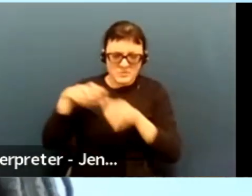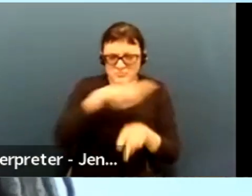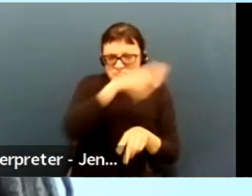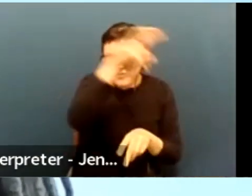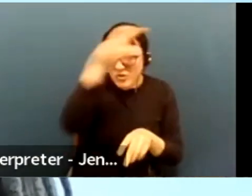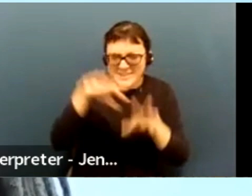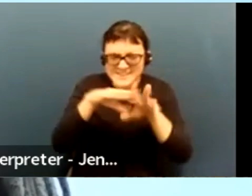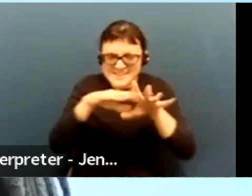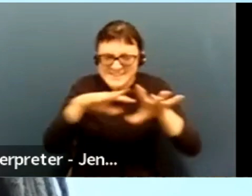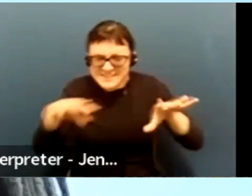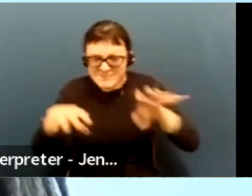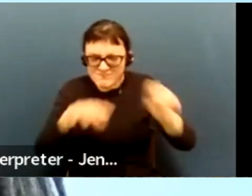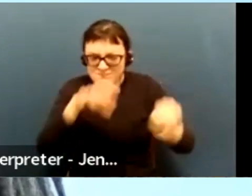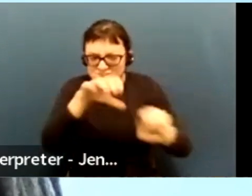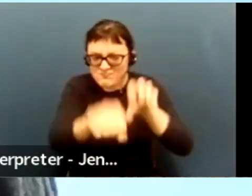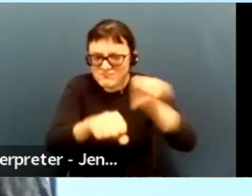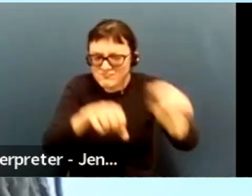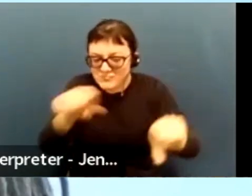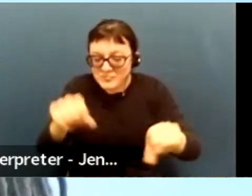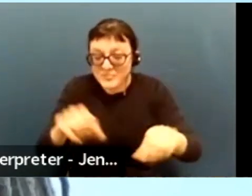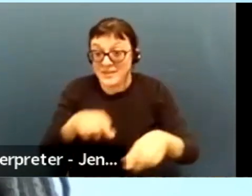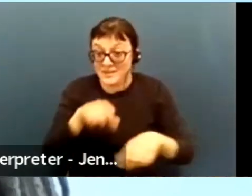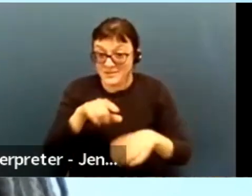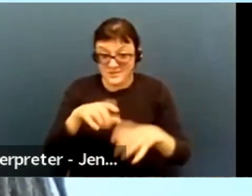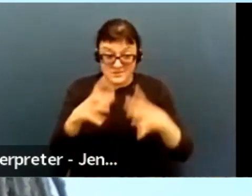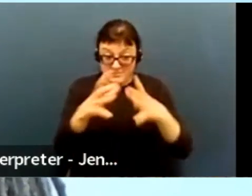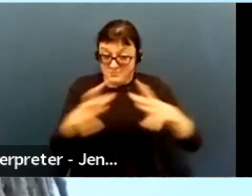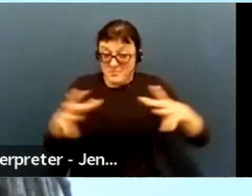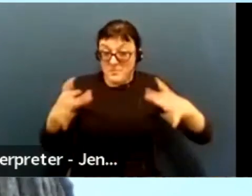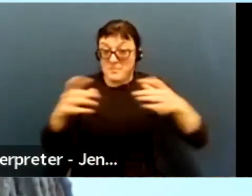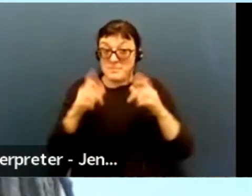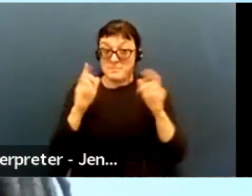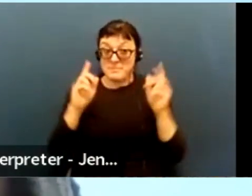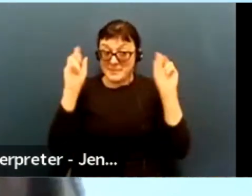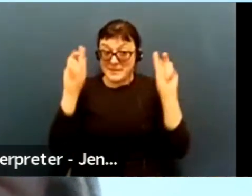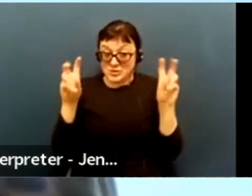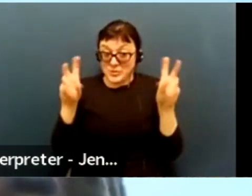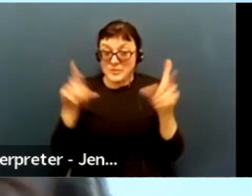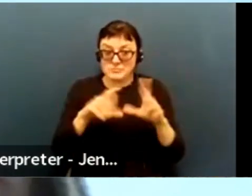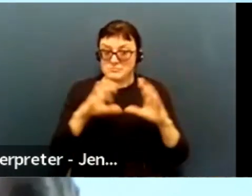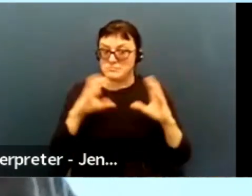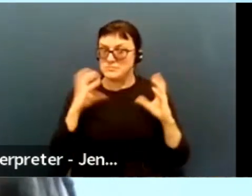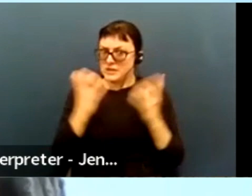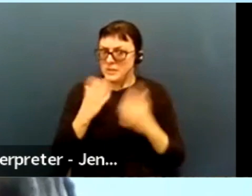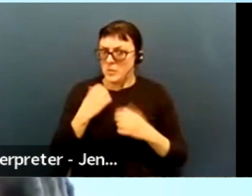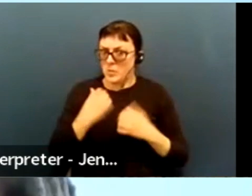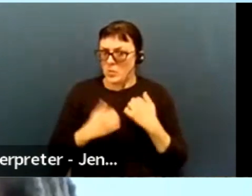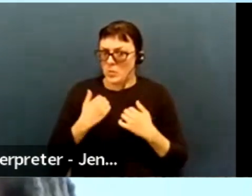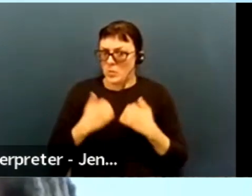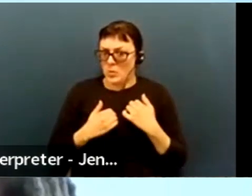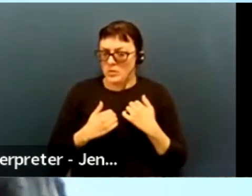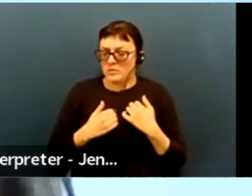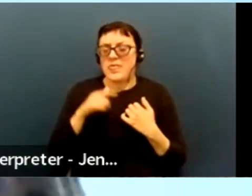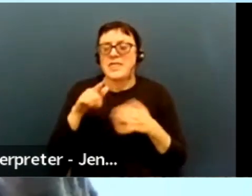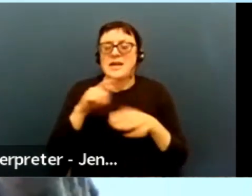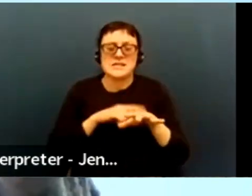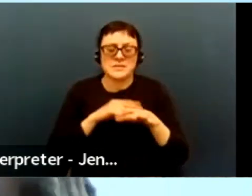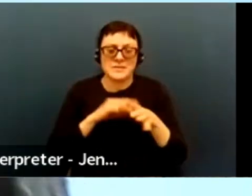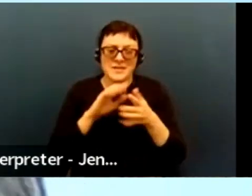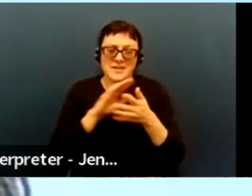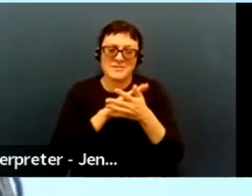All of which Shakespeare would have been very, very aware of and in fact witnessed. The Queen Mary started, you know,